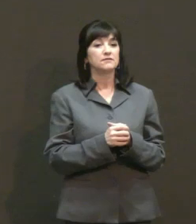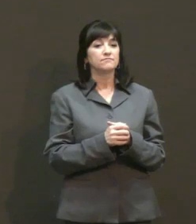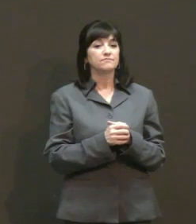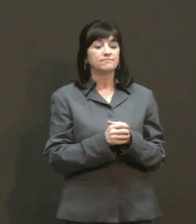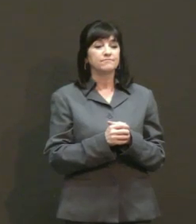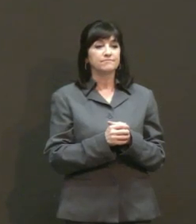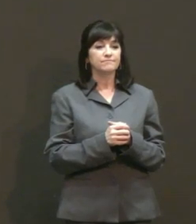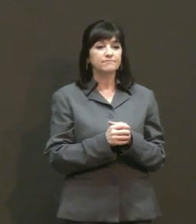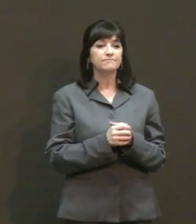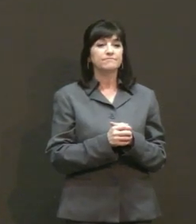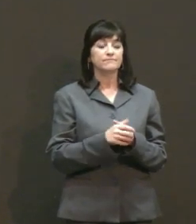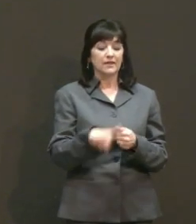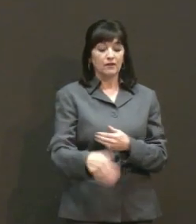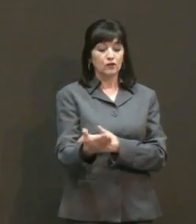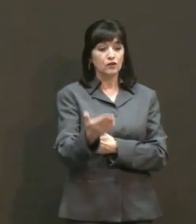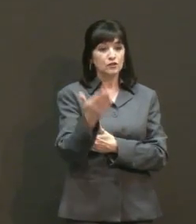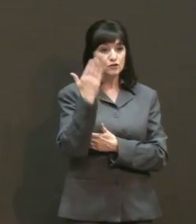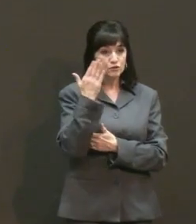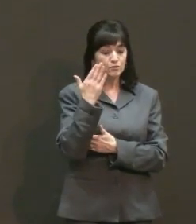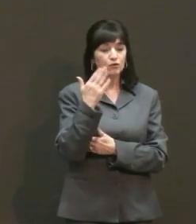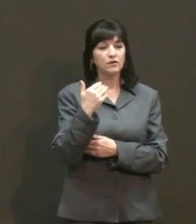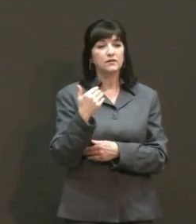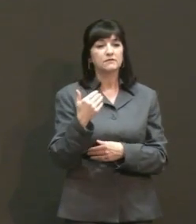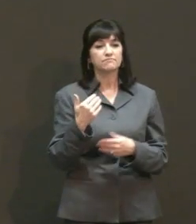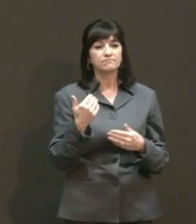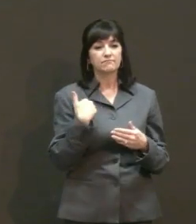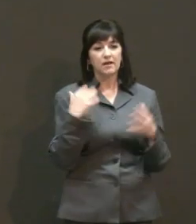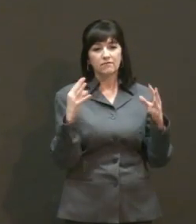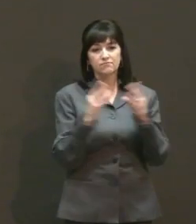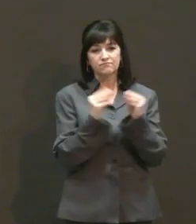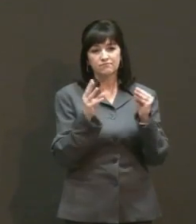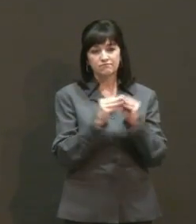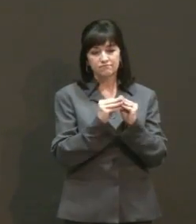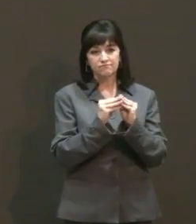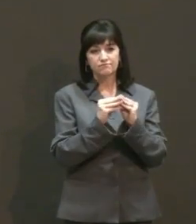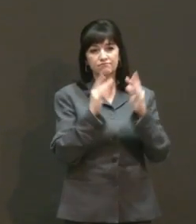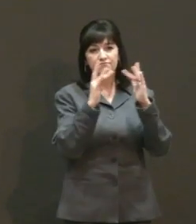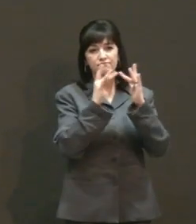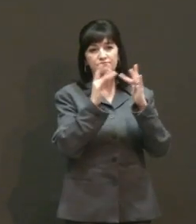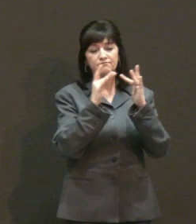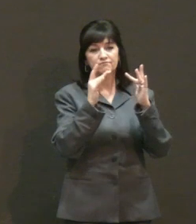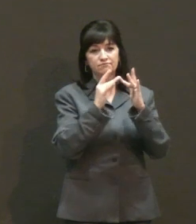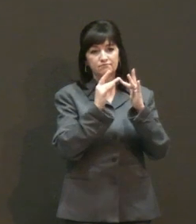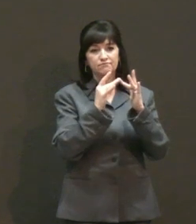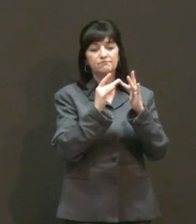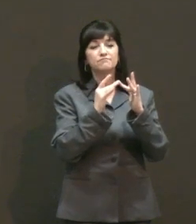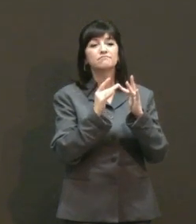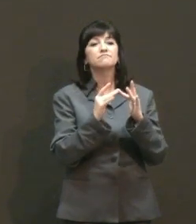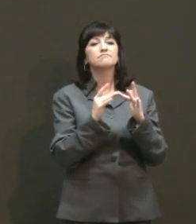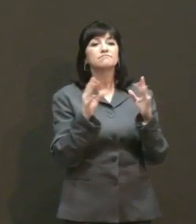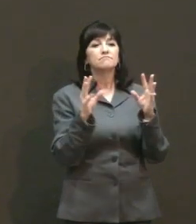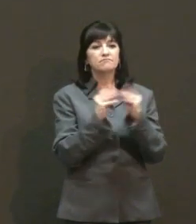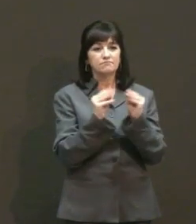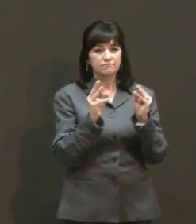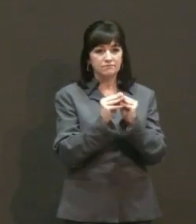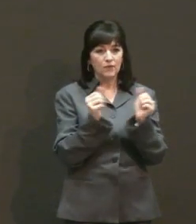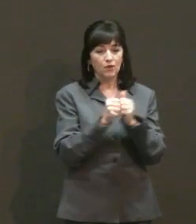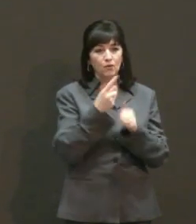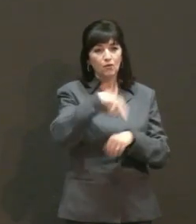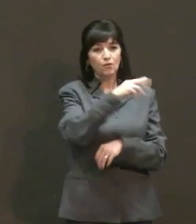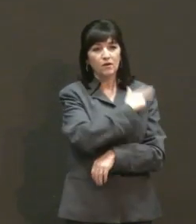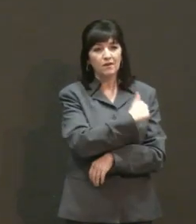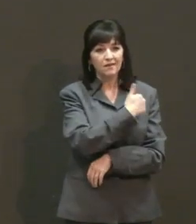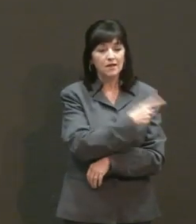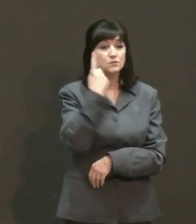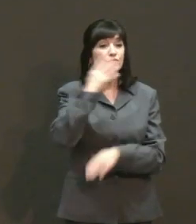couple-day briefing earlier this morning, conference call with the hospitals. We're making progress with respect to the information that they provide us for our